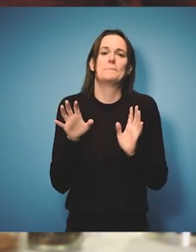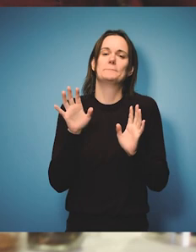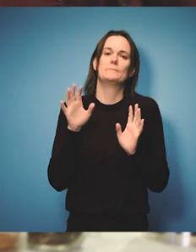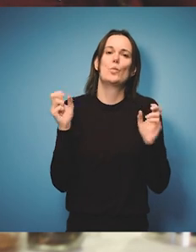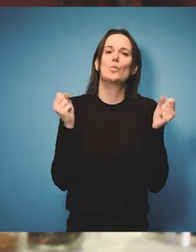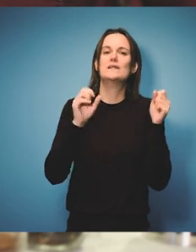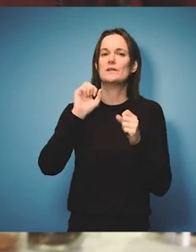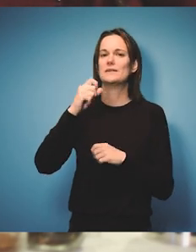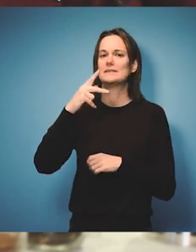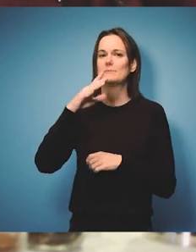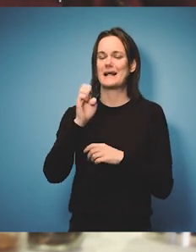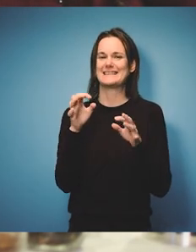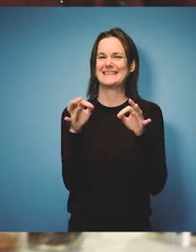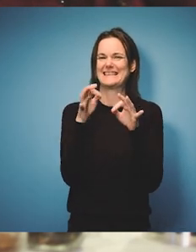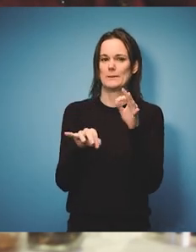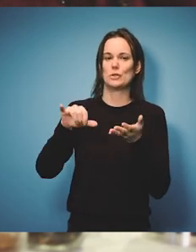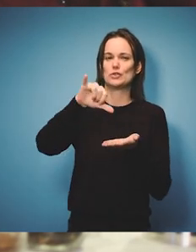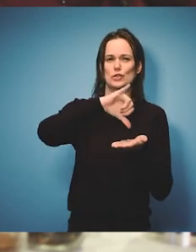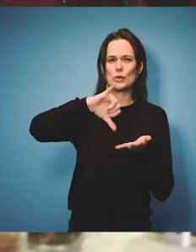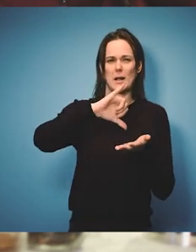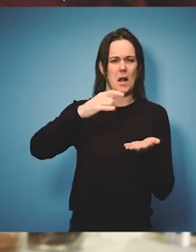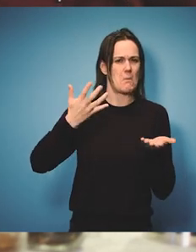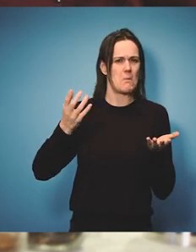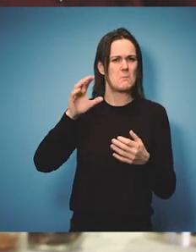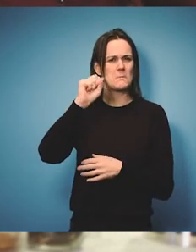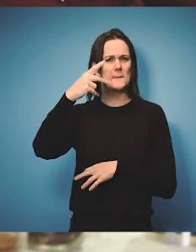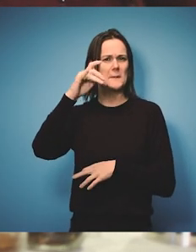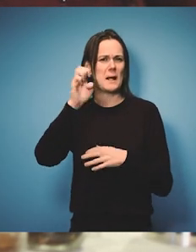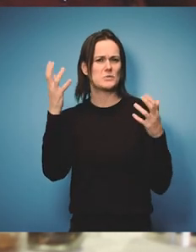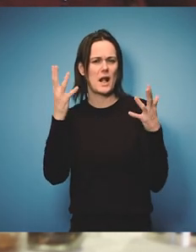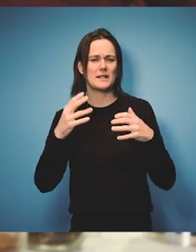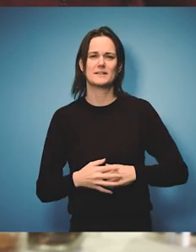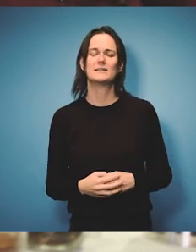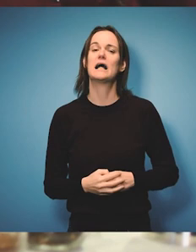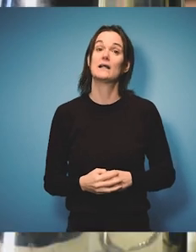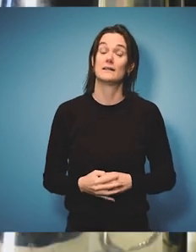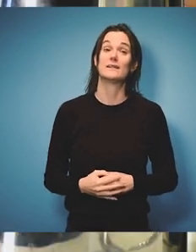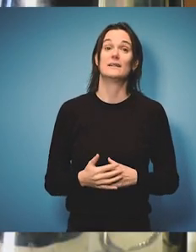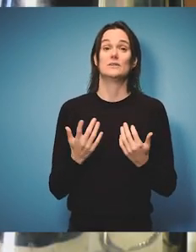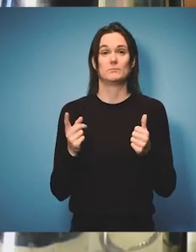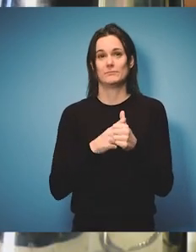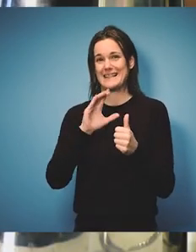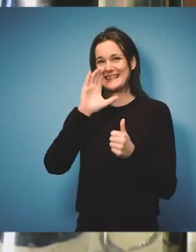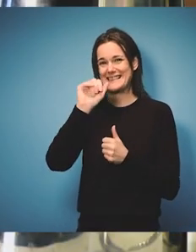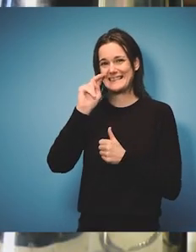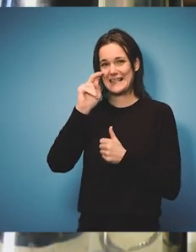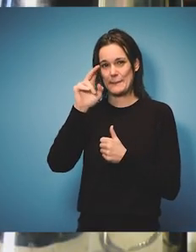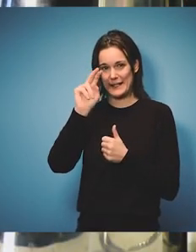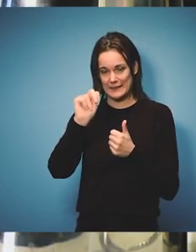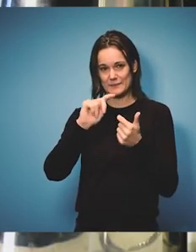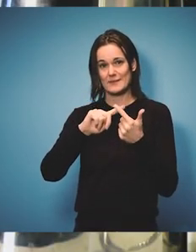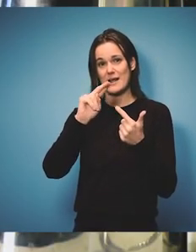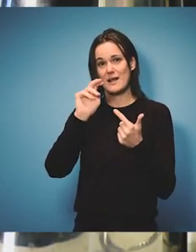some winter spiced simple syrup, but in that case, I'm gonna have Kelly talk to you a little bit about what are some of the spices that we put into an eggnog. So for your at-home recipe today, you'll